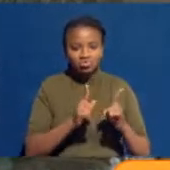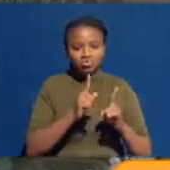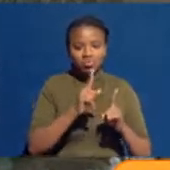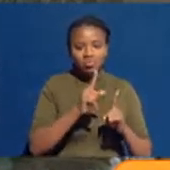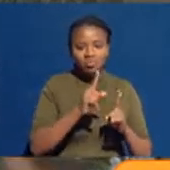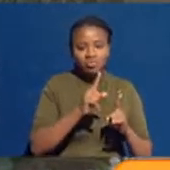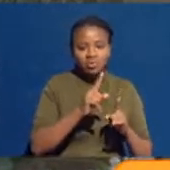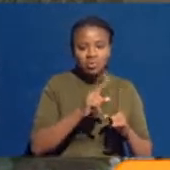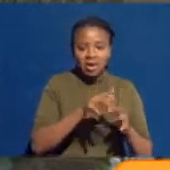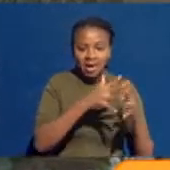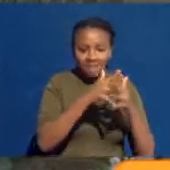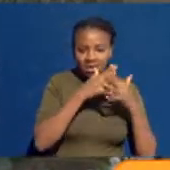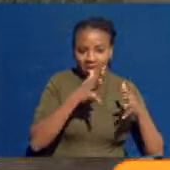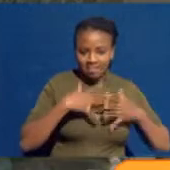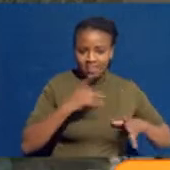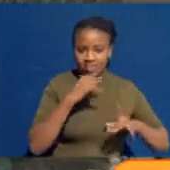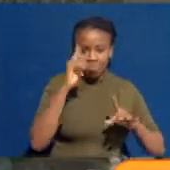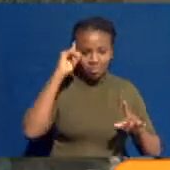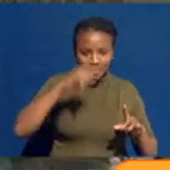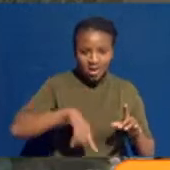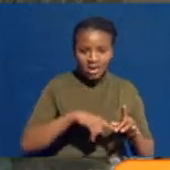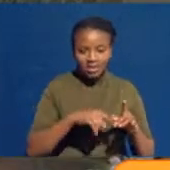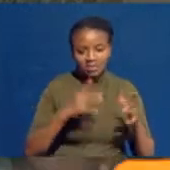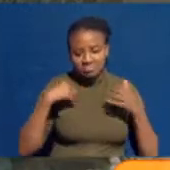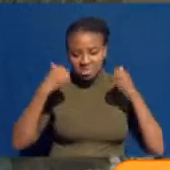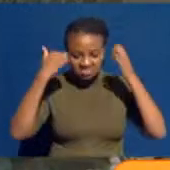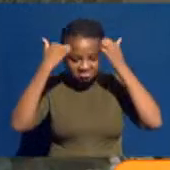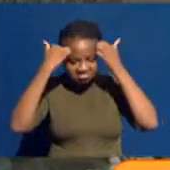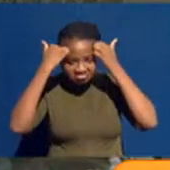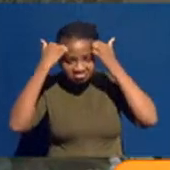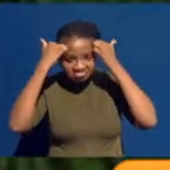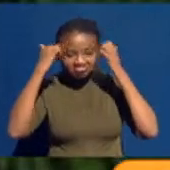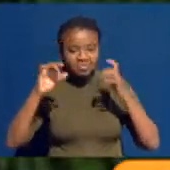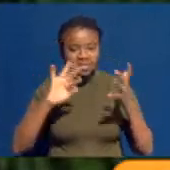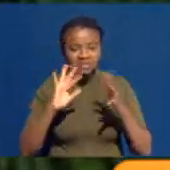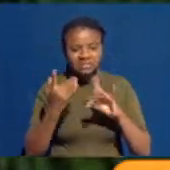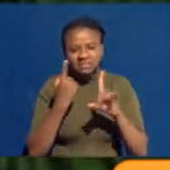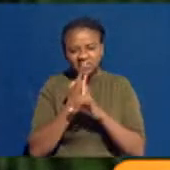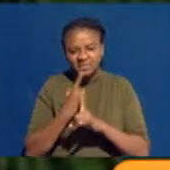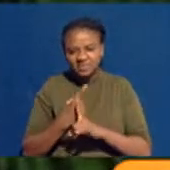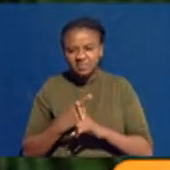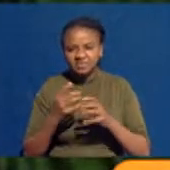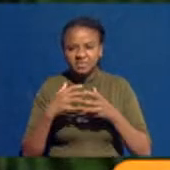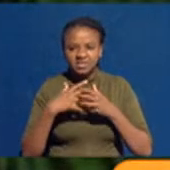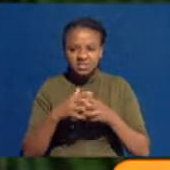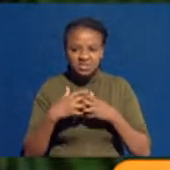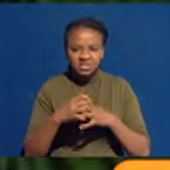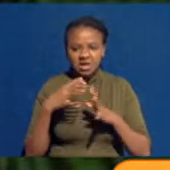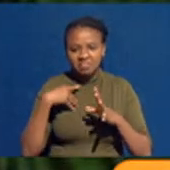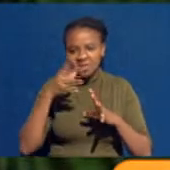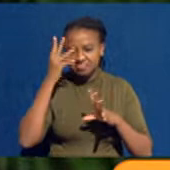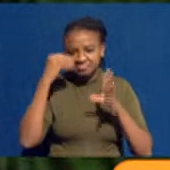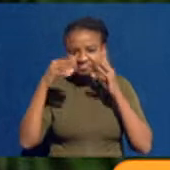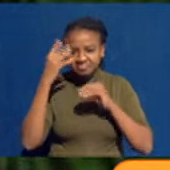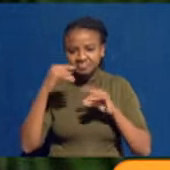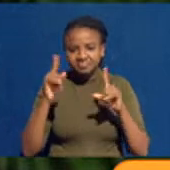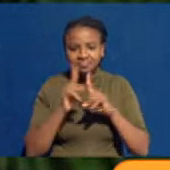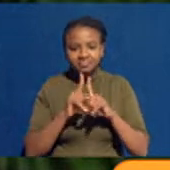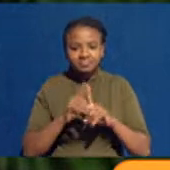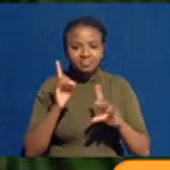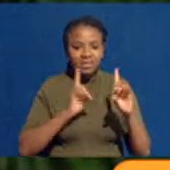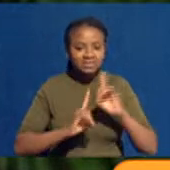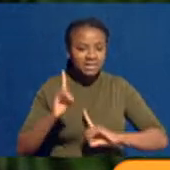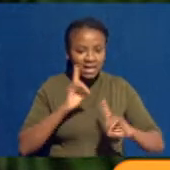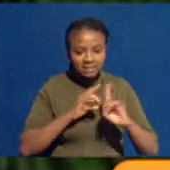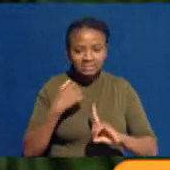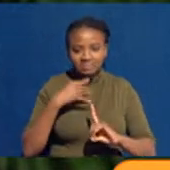it, but I used to take classes along with all my chemistry and engineering or whatever classes. I took classes in dance. I took classes